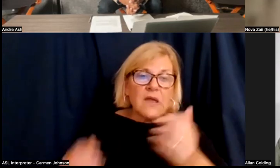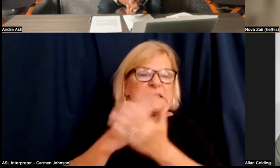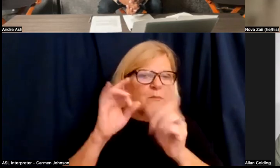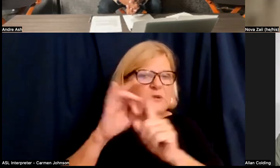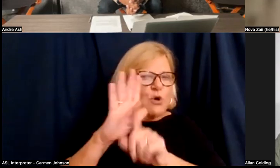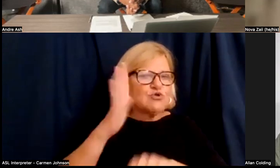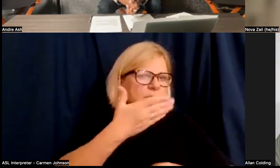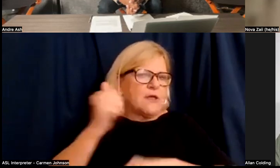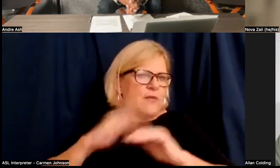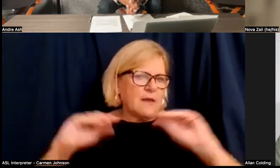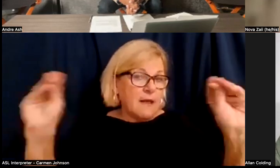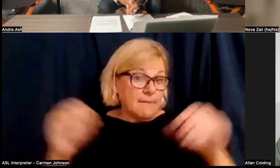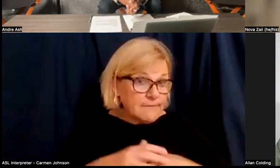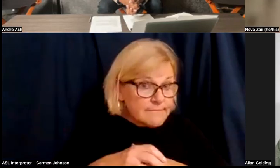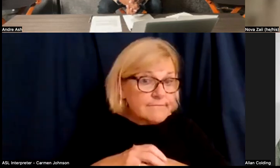no exposure.